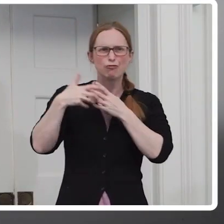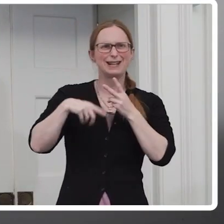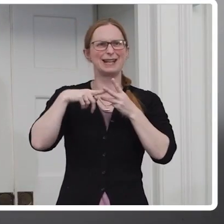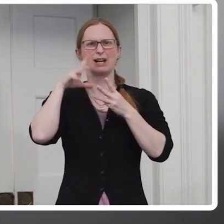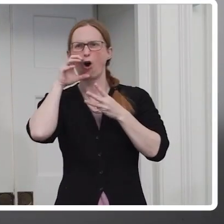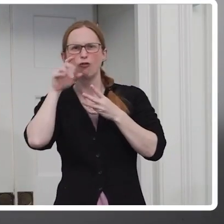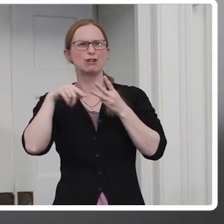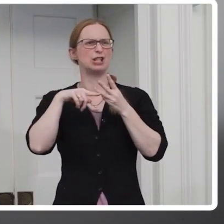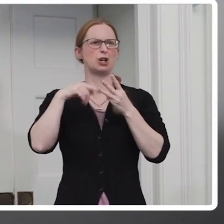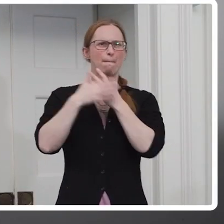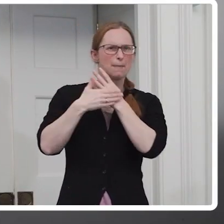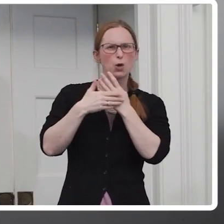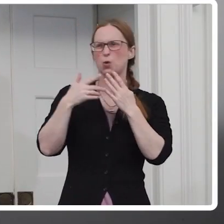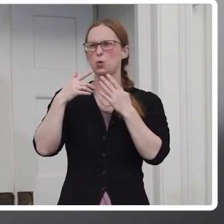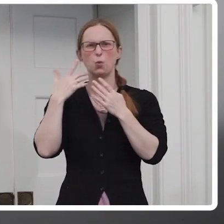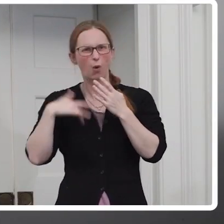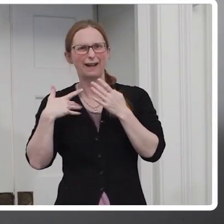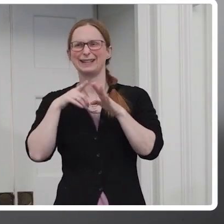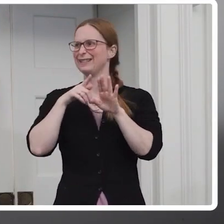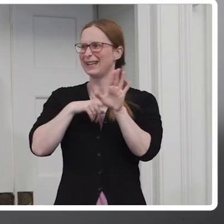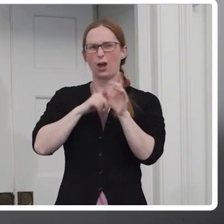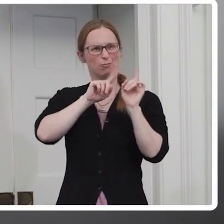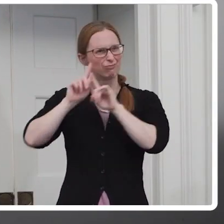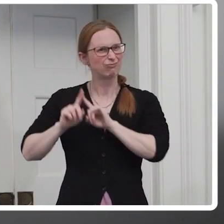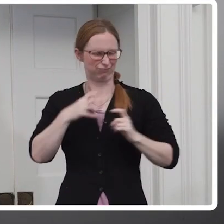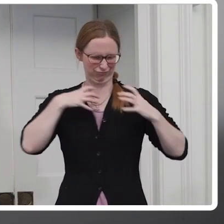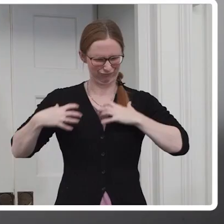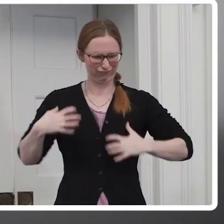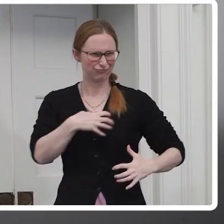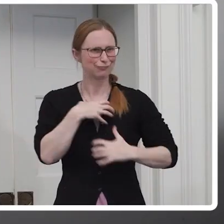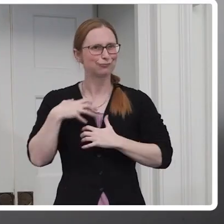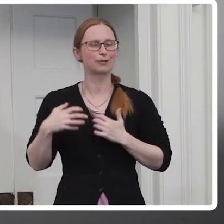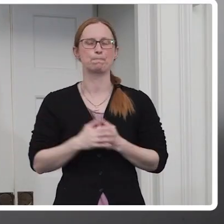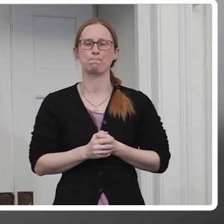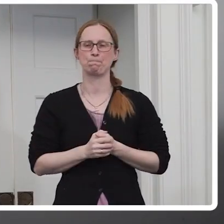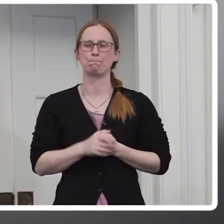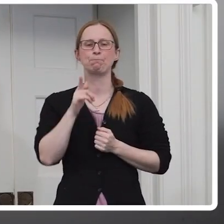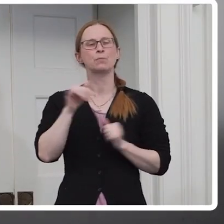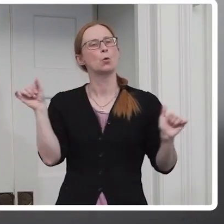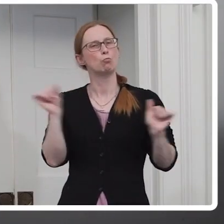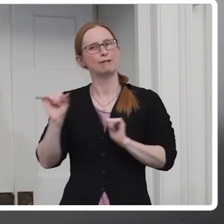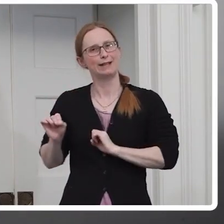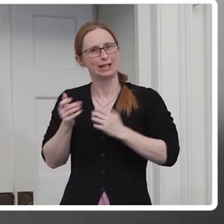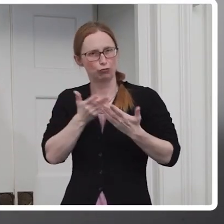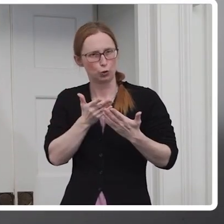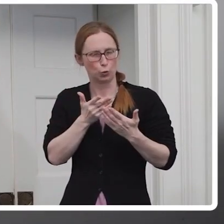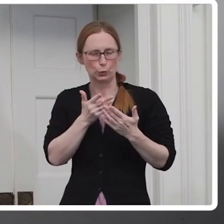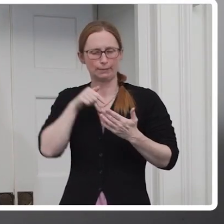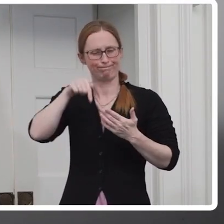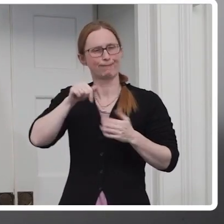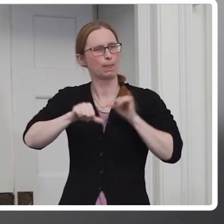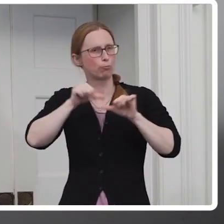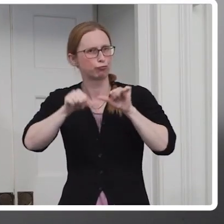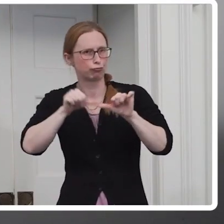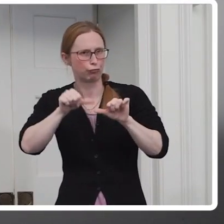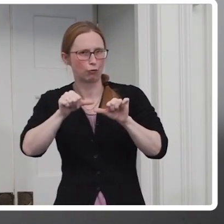like purple, green, orange, blue and white with a bit of yellow. So I just want to briefly introduce the